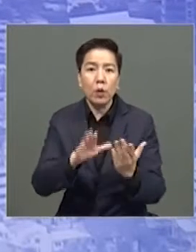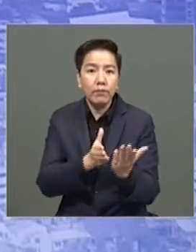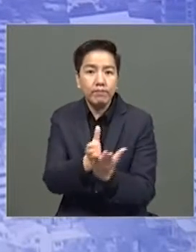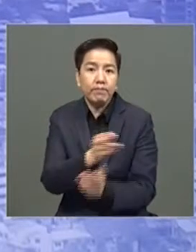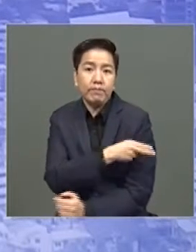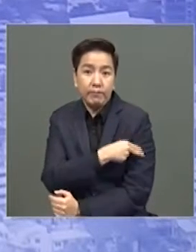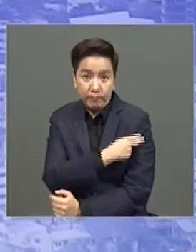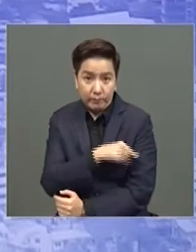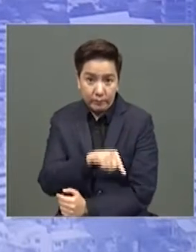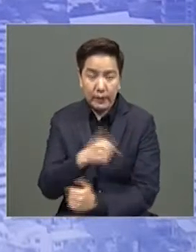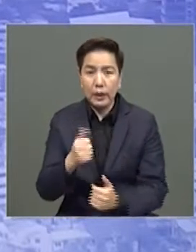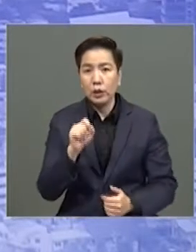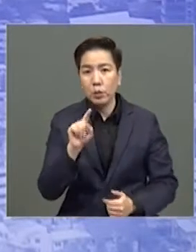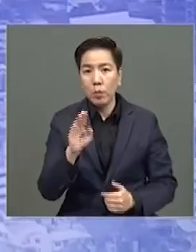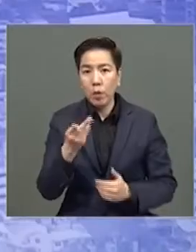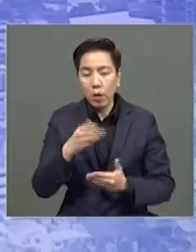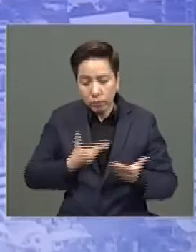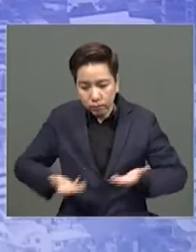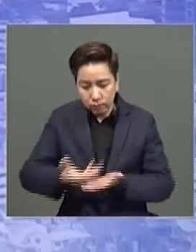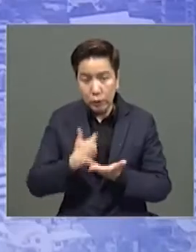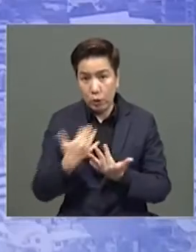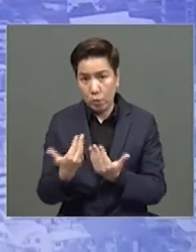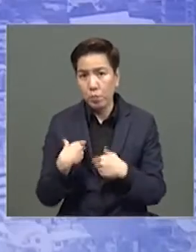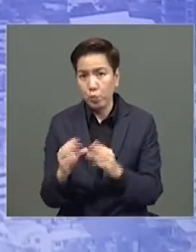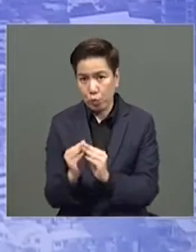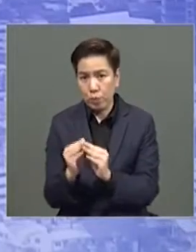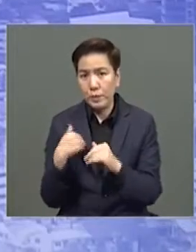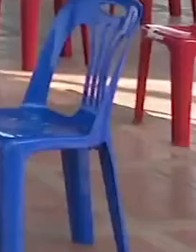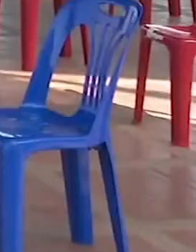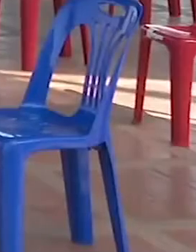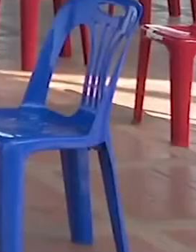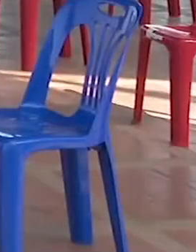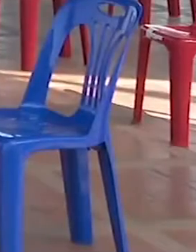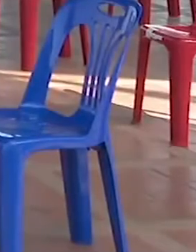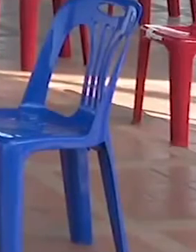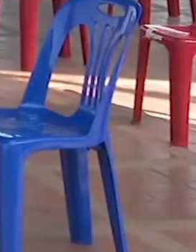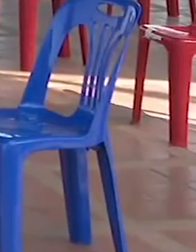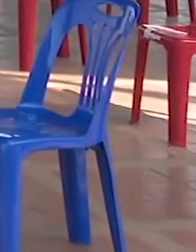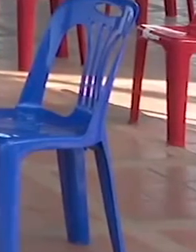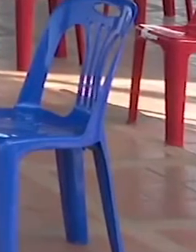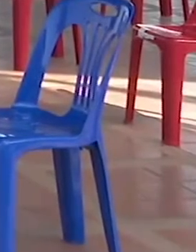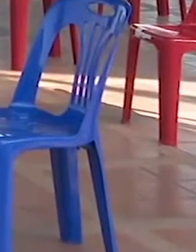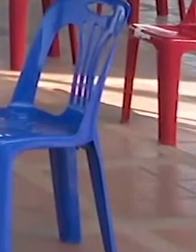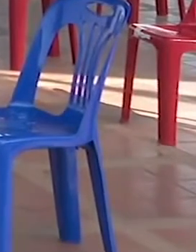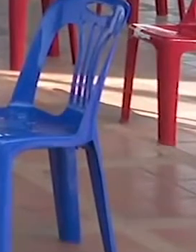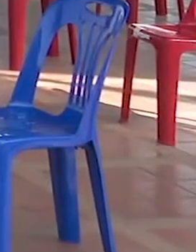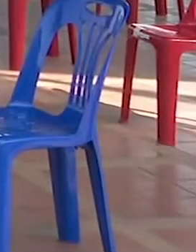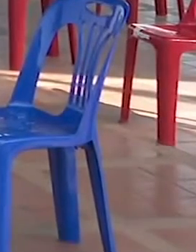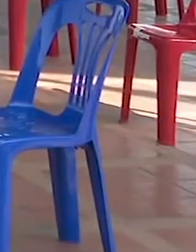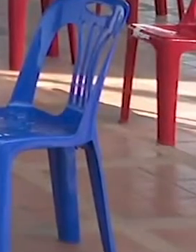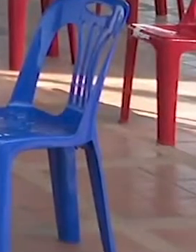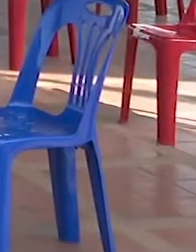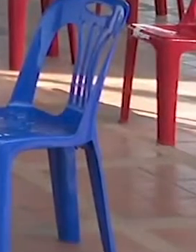virus outbreaks in Thailand. So in the first wave last year, it's 67 deaths recorded during